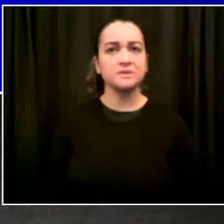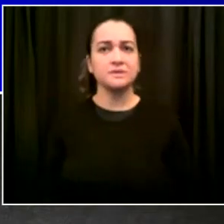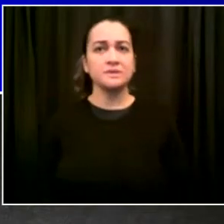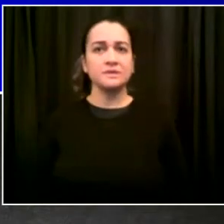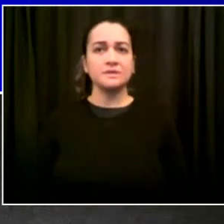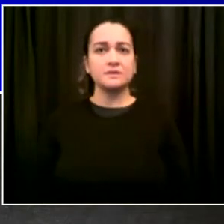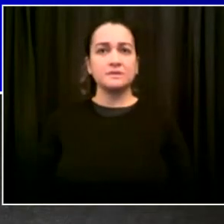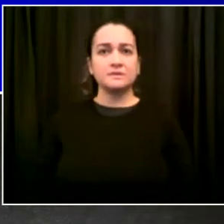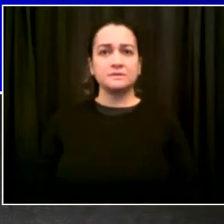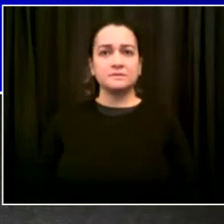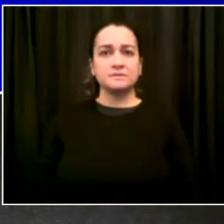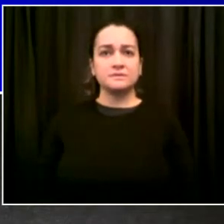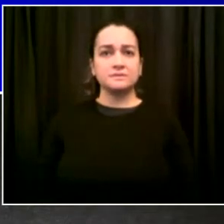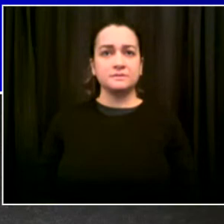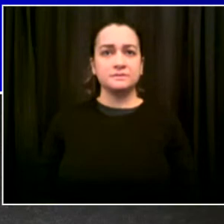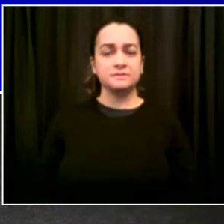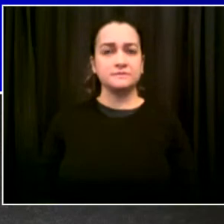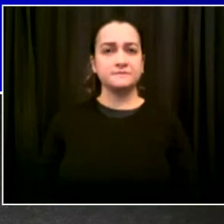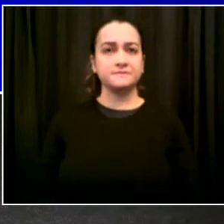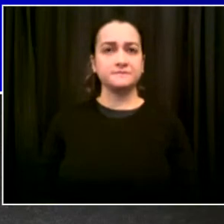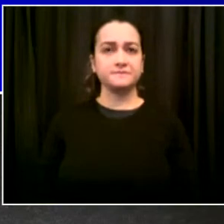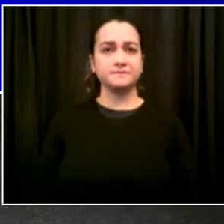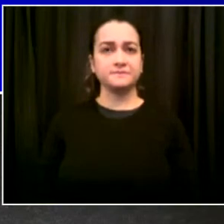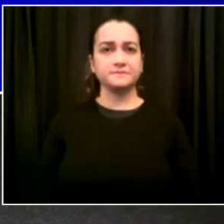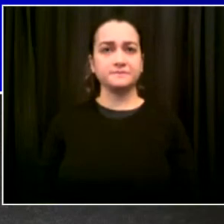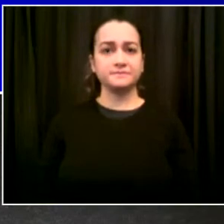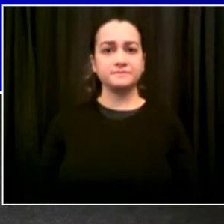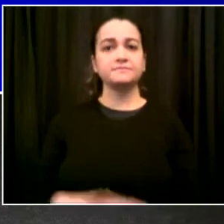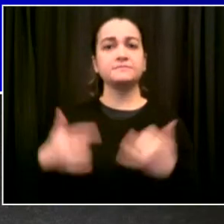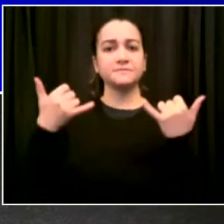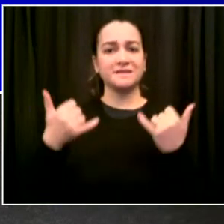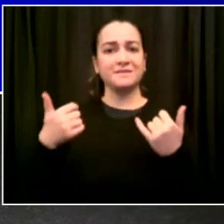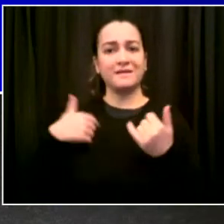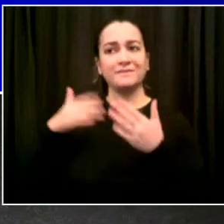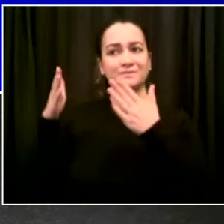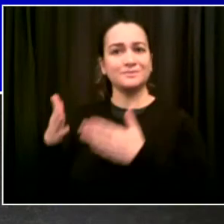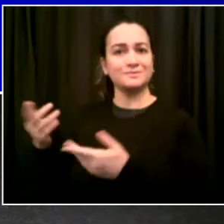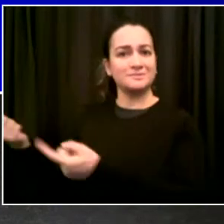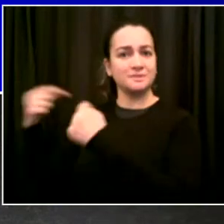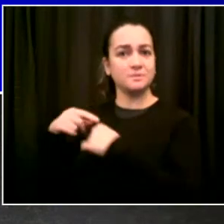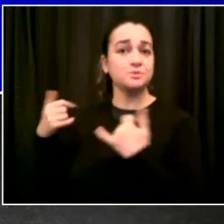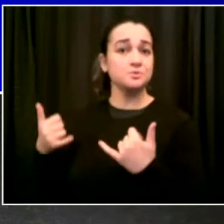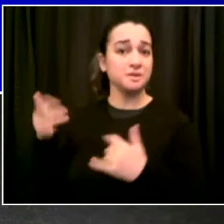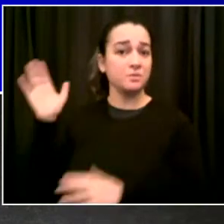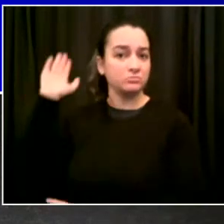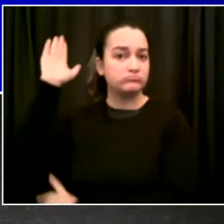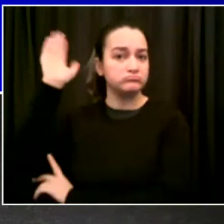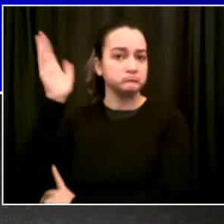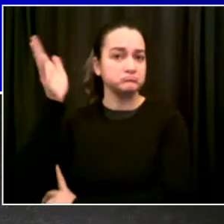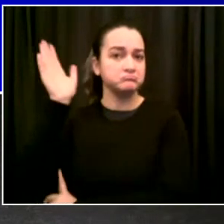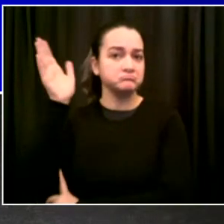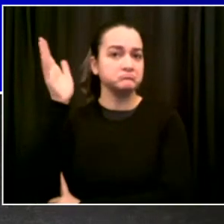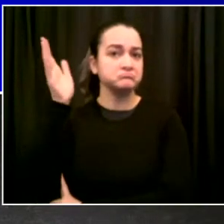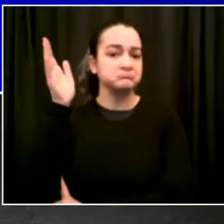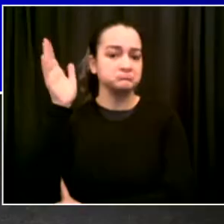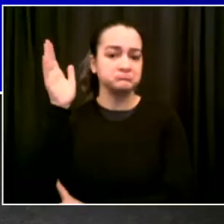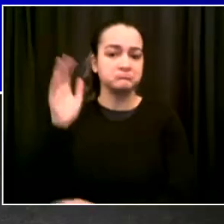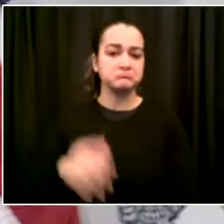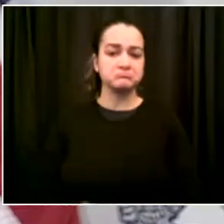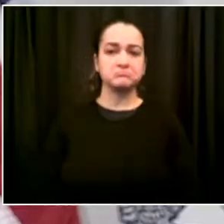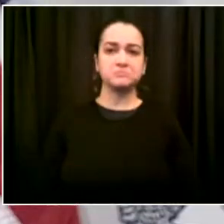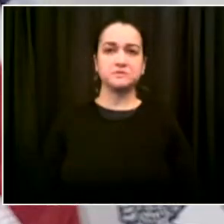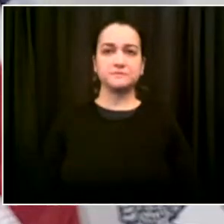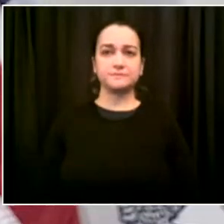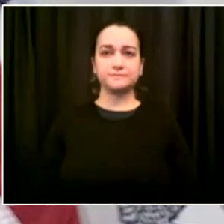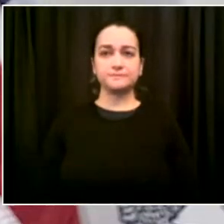she and her team are doing a great job covering a lot of bases to keep everyone safe. Now turn to Emergency Management Commissioner Deanne Criswell. Thank you, Mr.